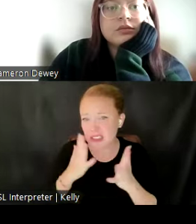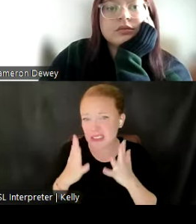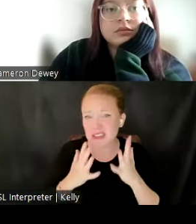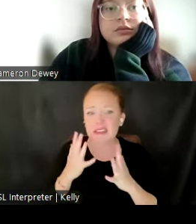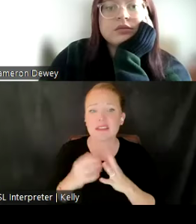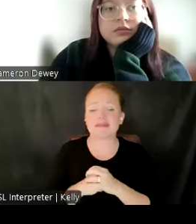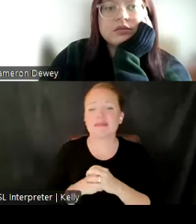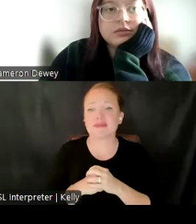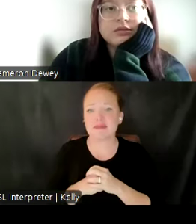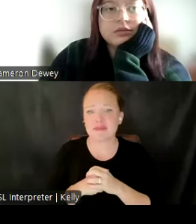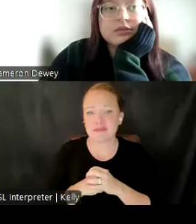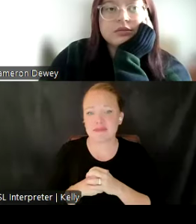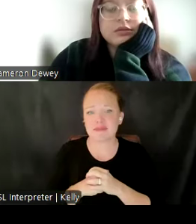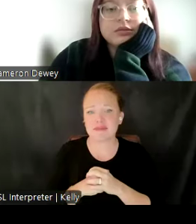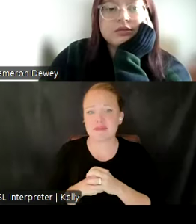embarrassed,